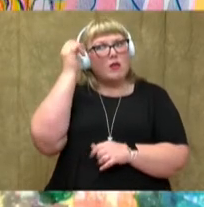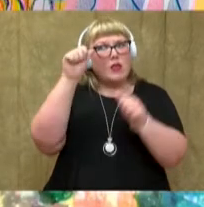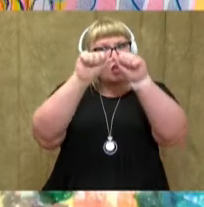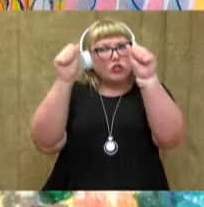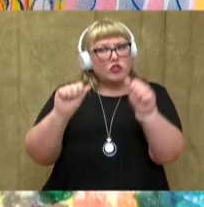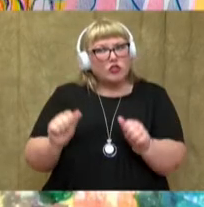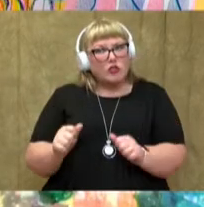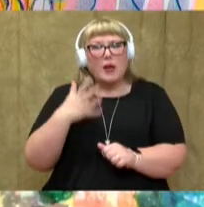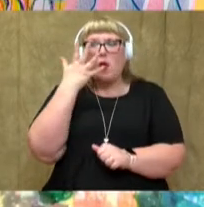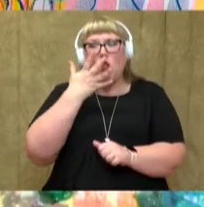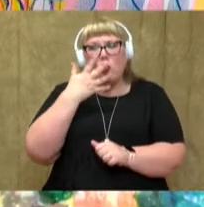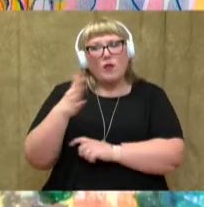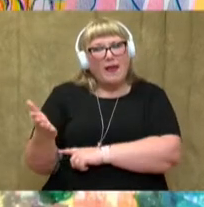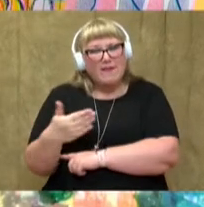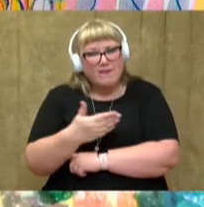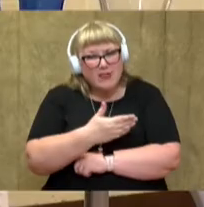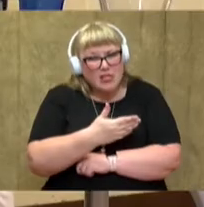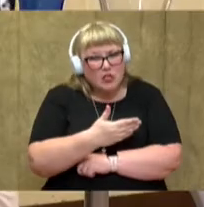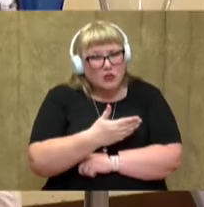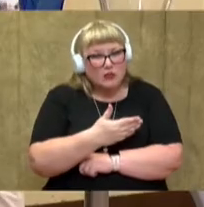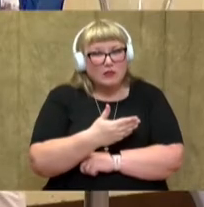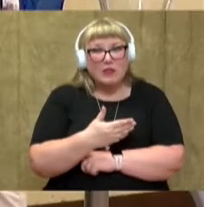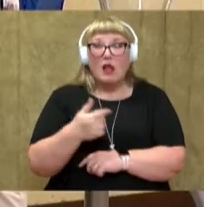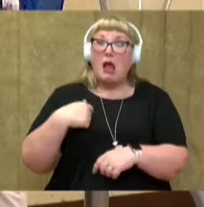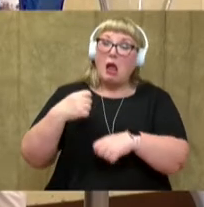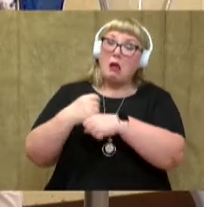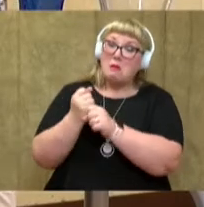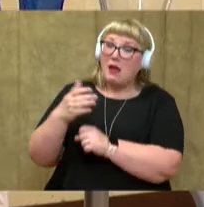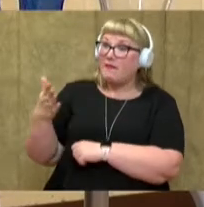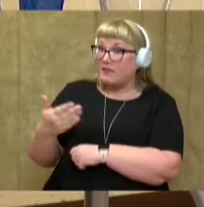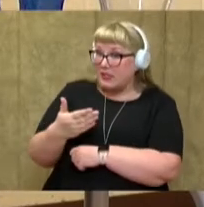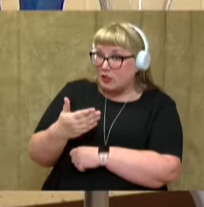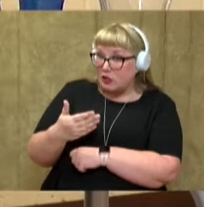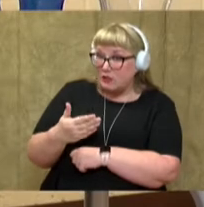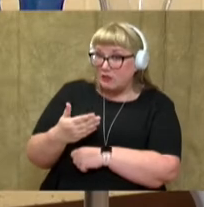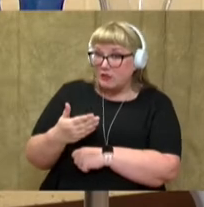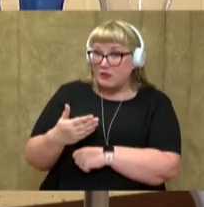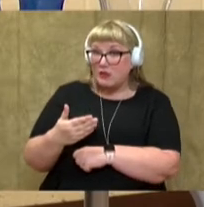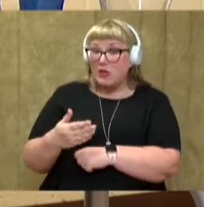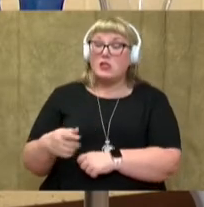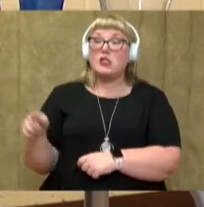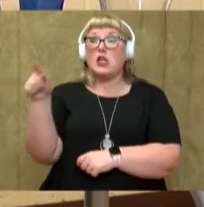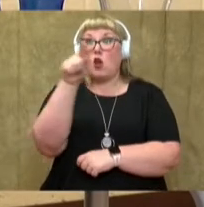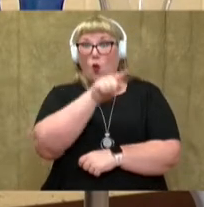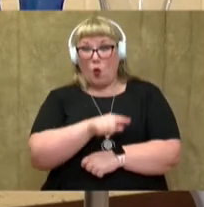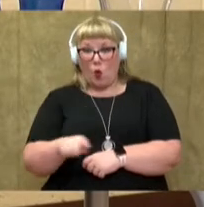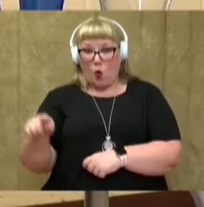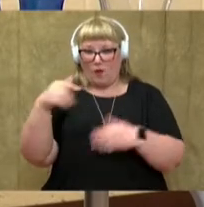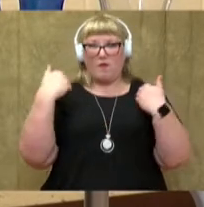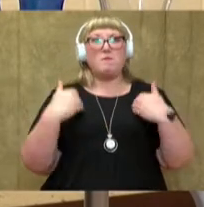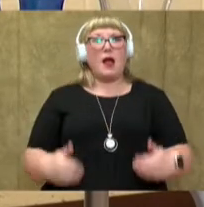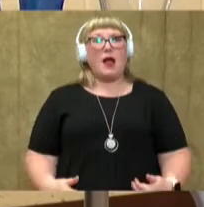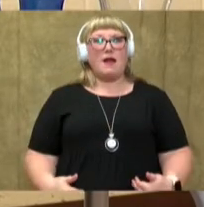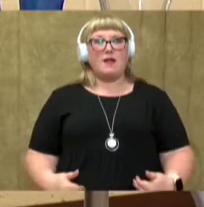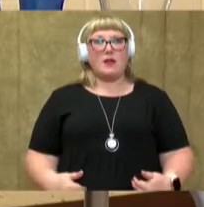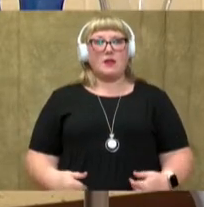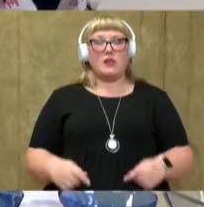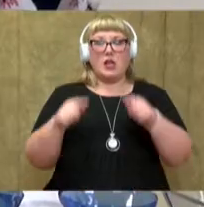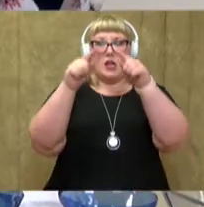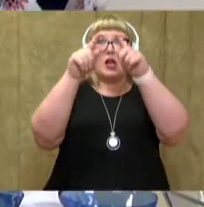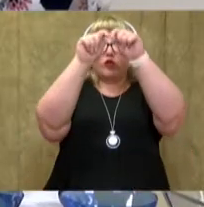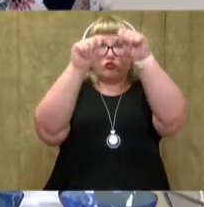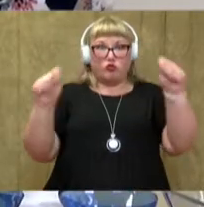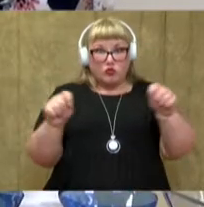up a fish. So you can see right here I made a fish, and I did an oval for the body and